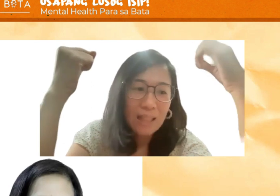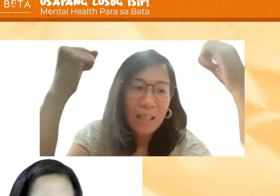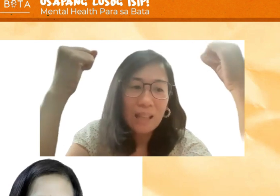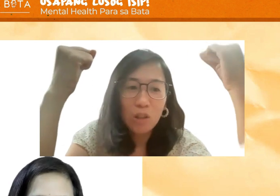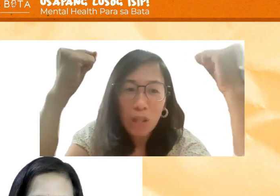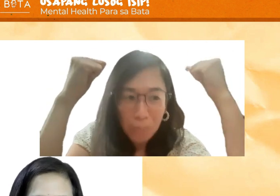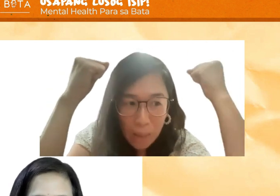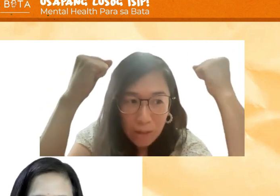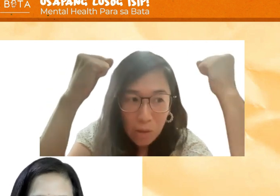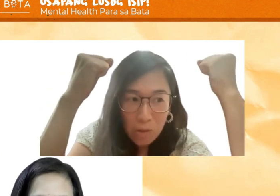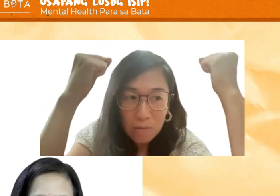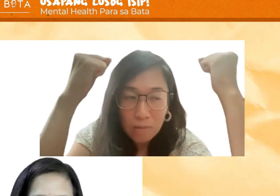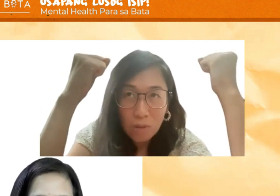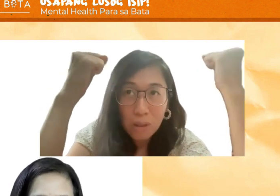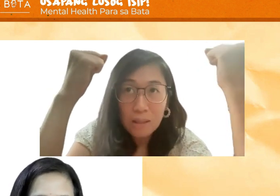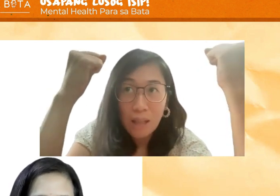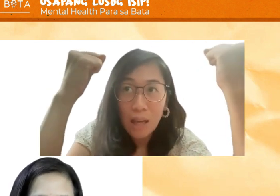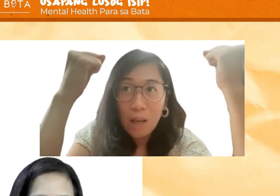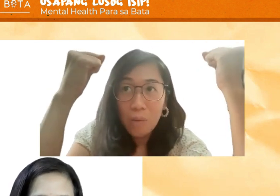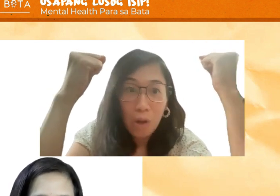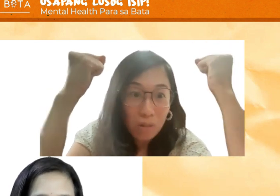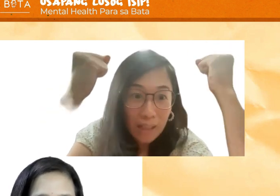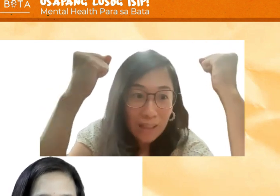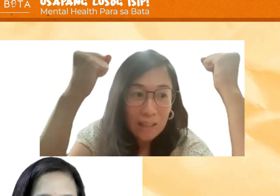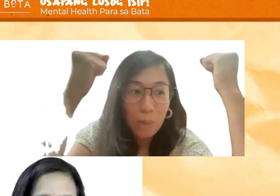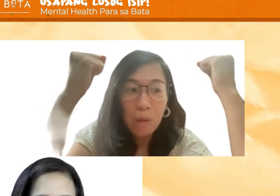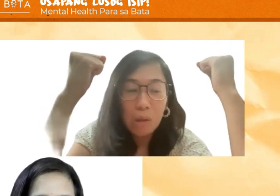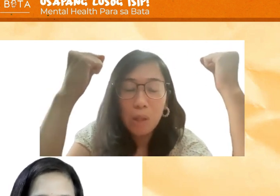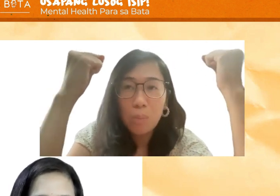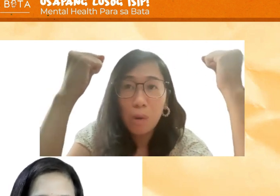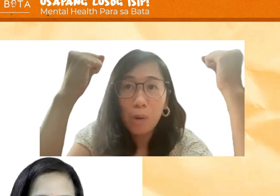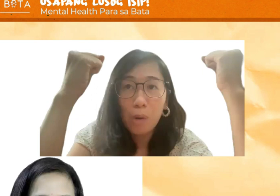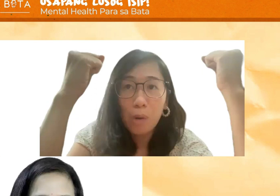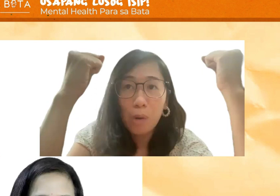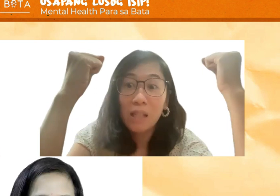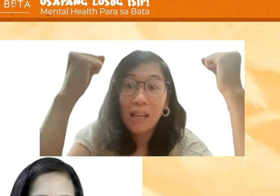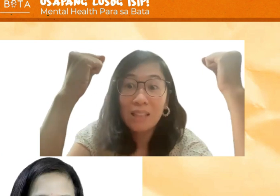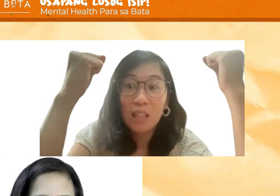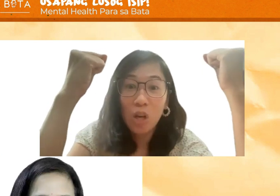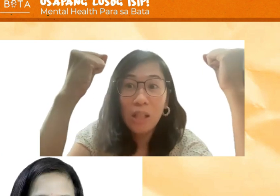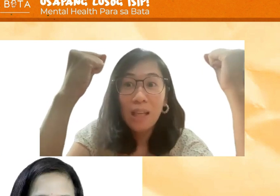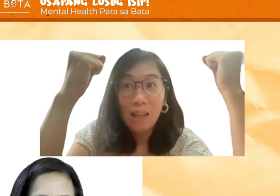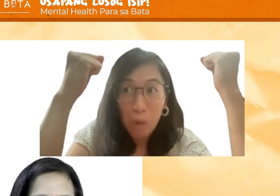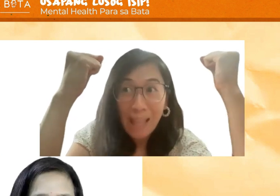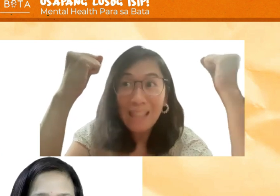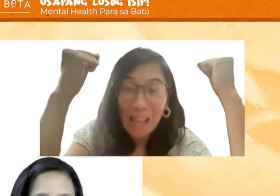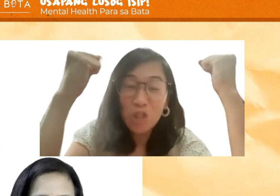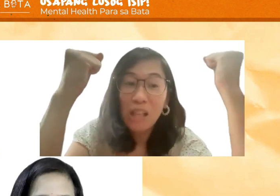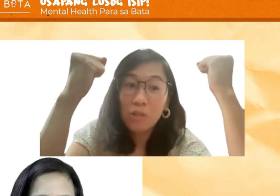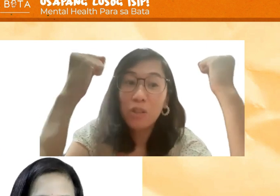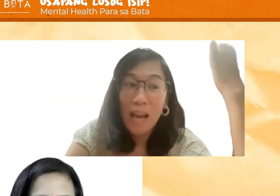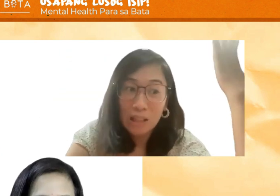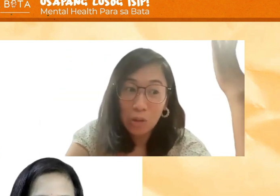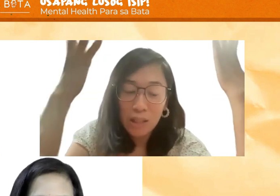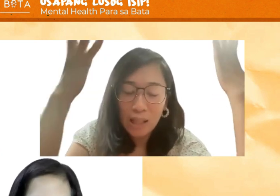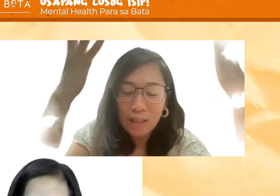natin anxiety. So sometimes we don't notice na we're already tense, but when we do progressive muscle relaxation, we can